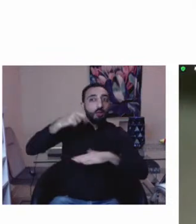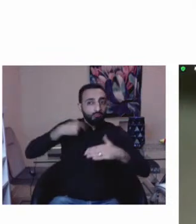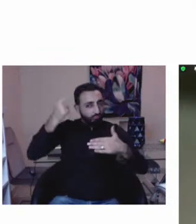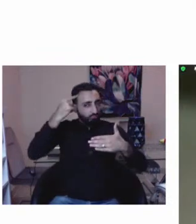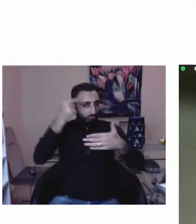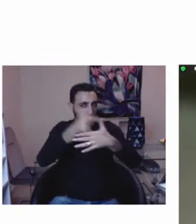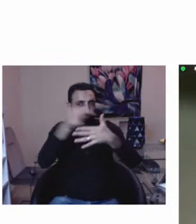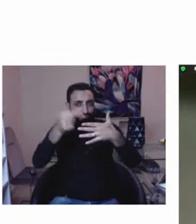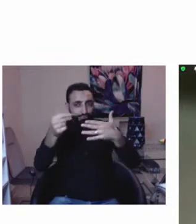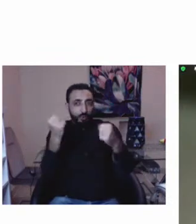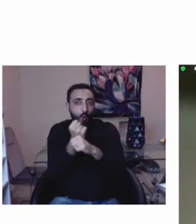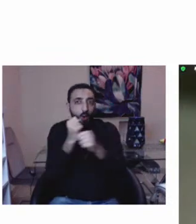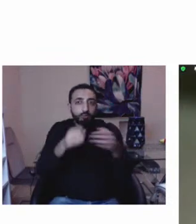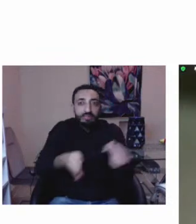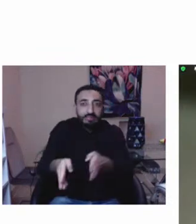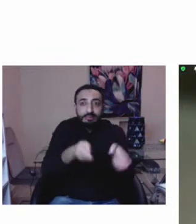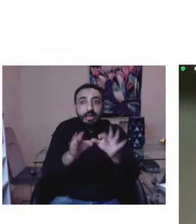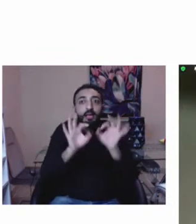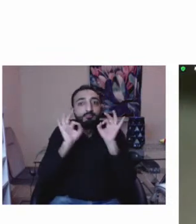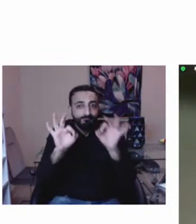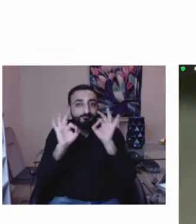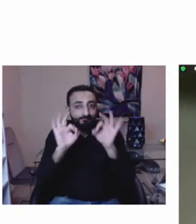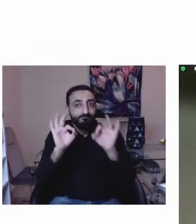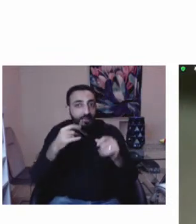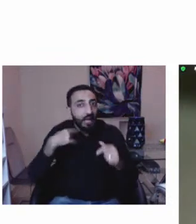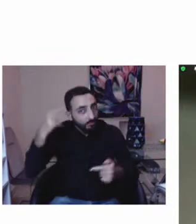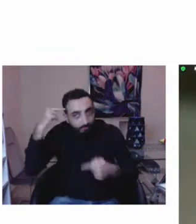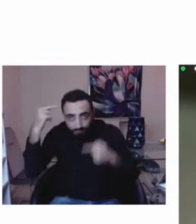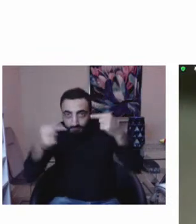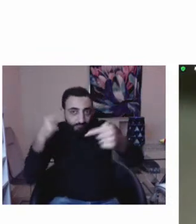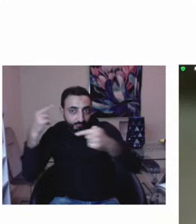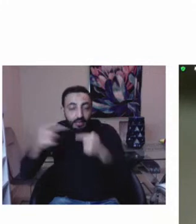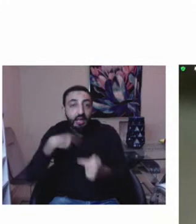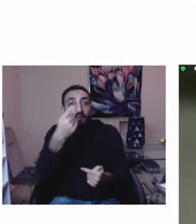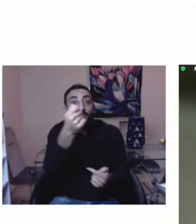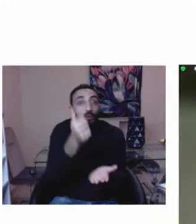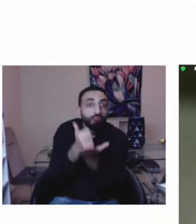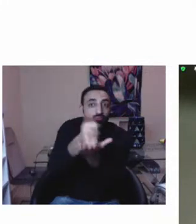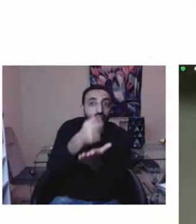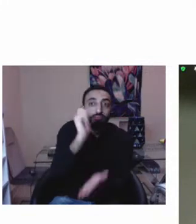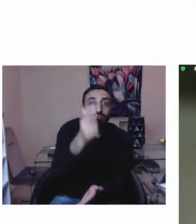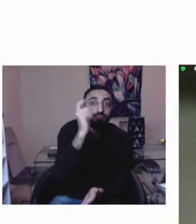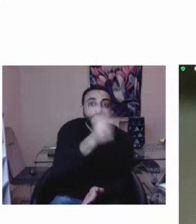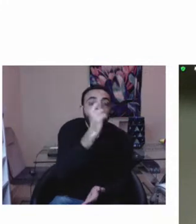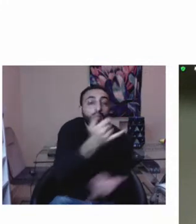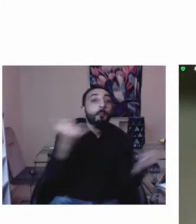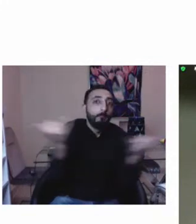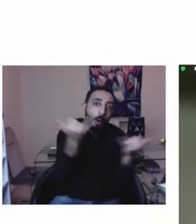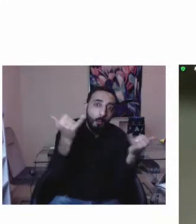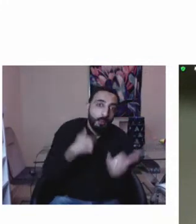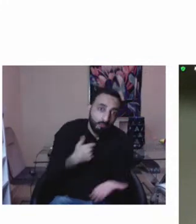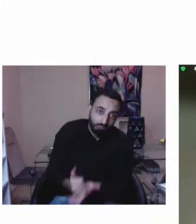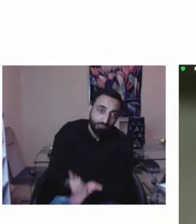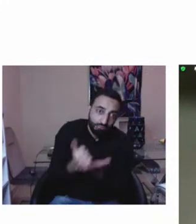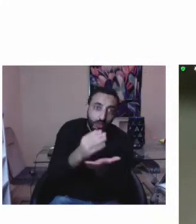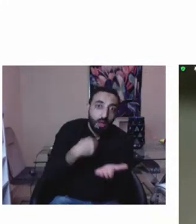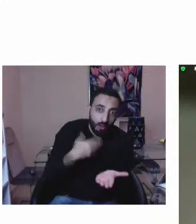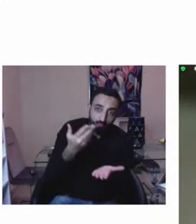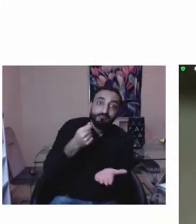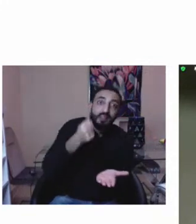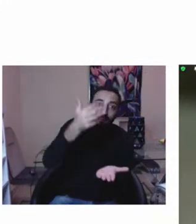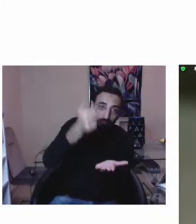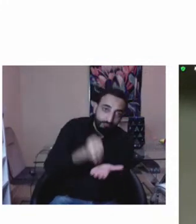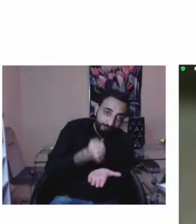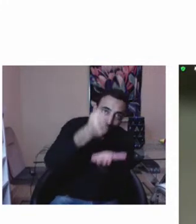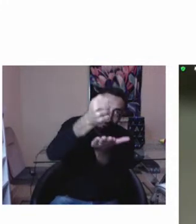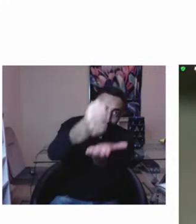sure that the funding actually reaches youth-led initiatives. Another aspect is that it's important that we donors coordinate our